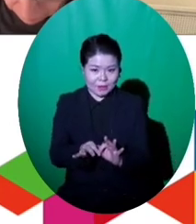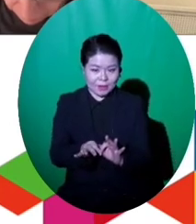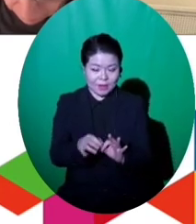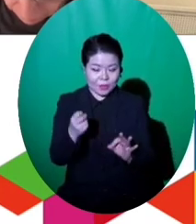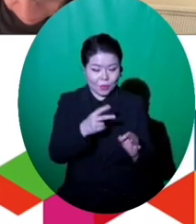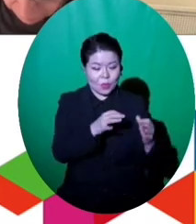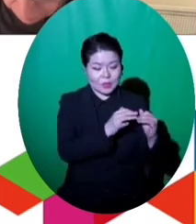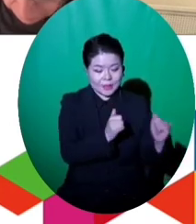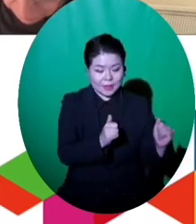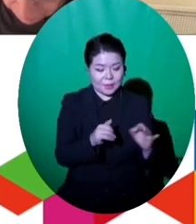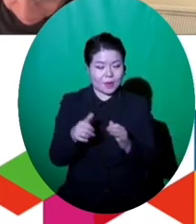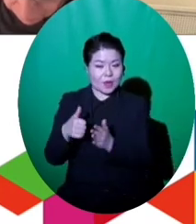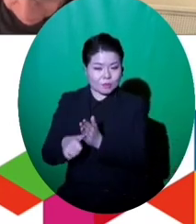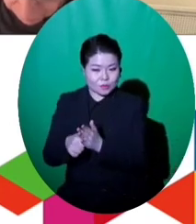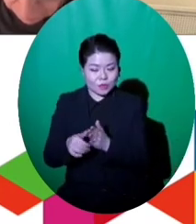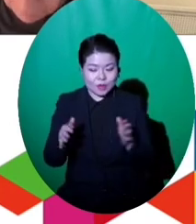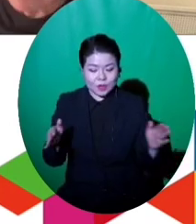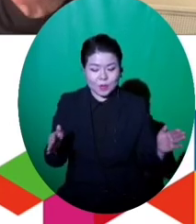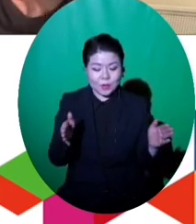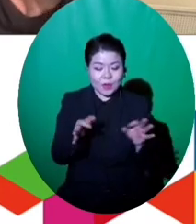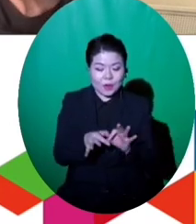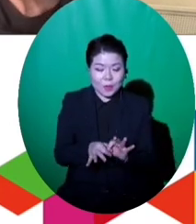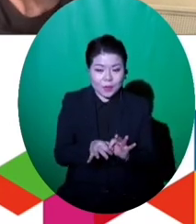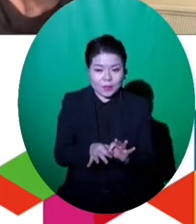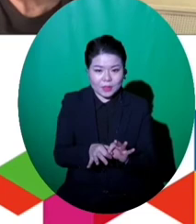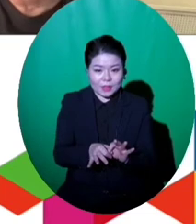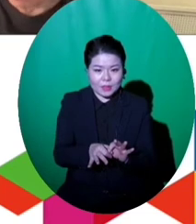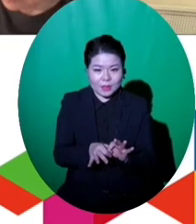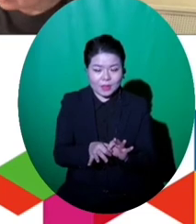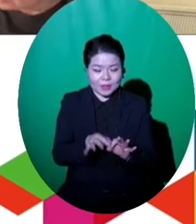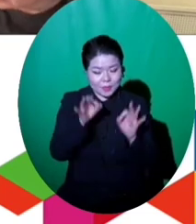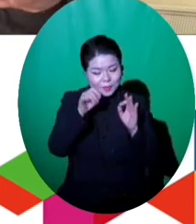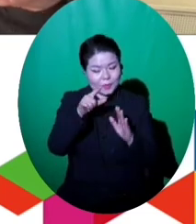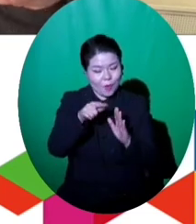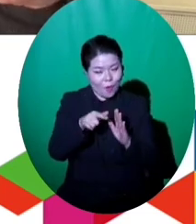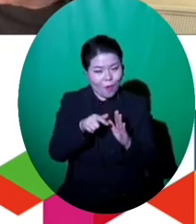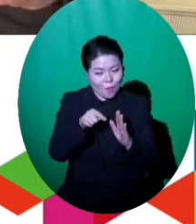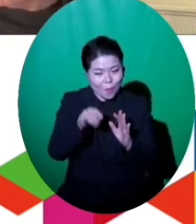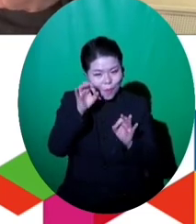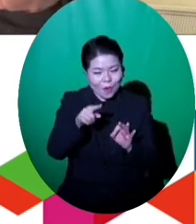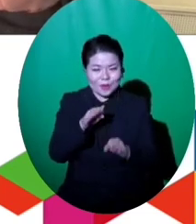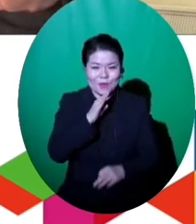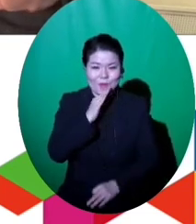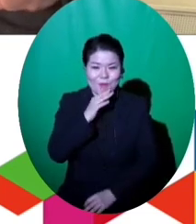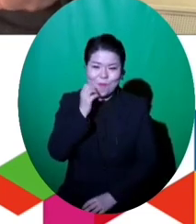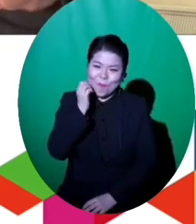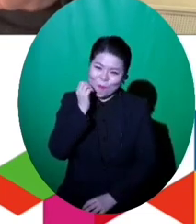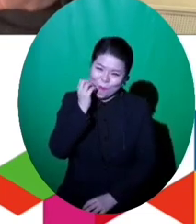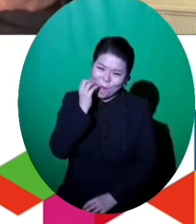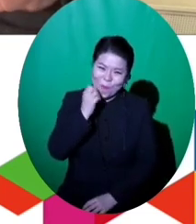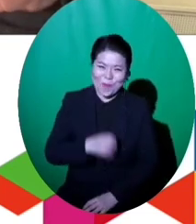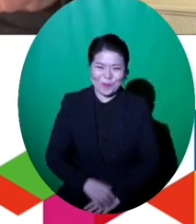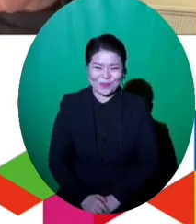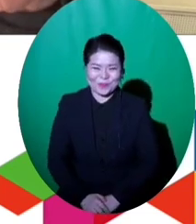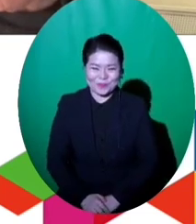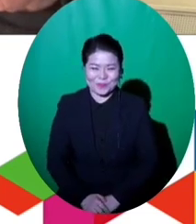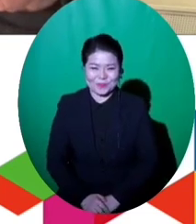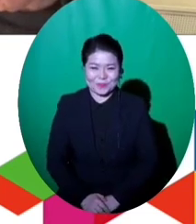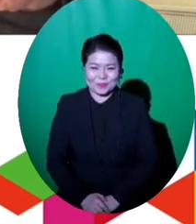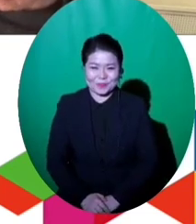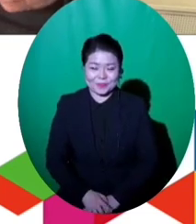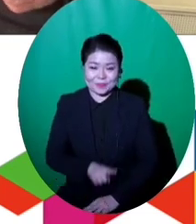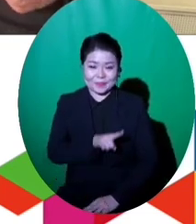in the realm of art. Most fundamentally, what motivates you to try